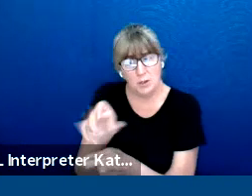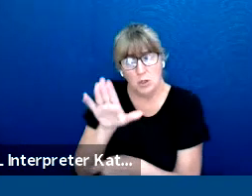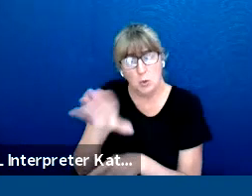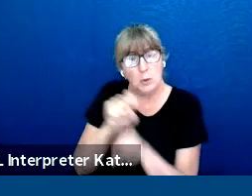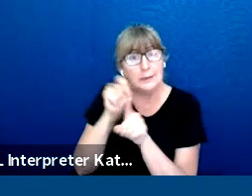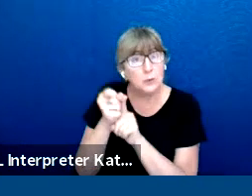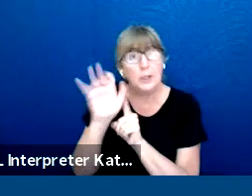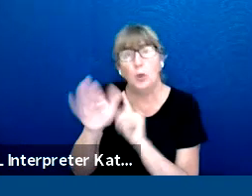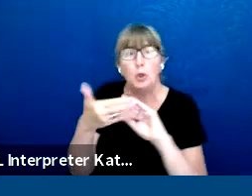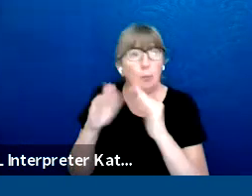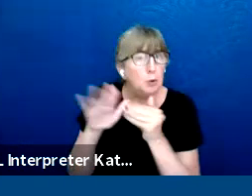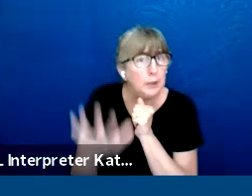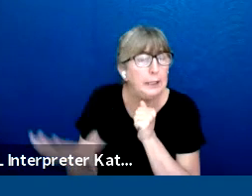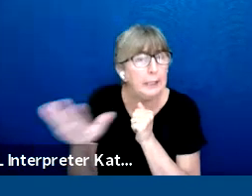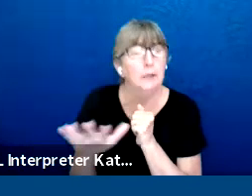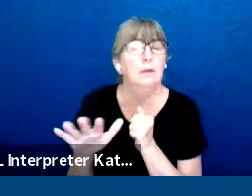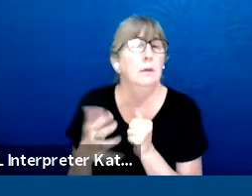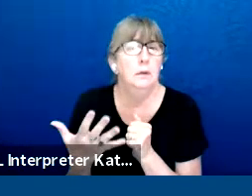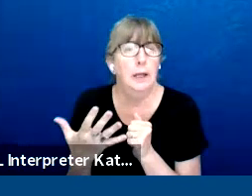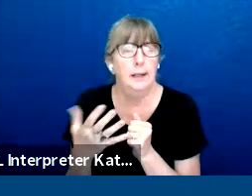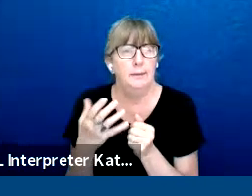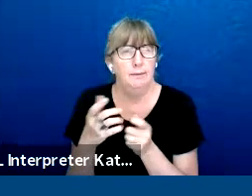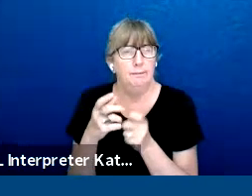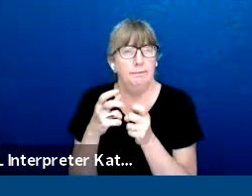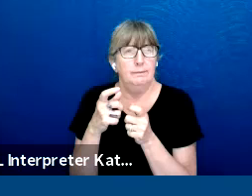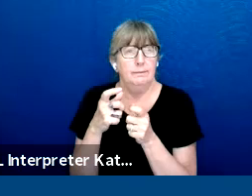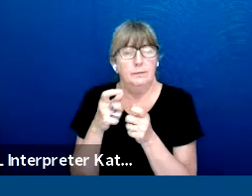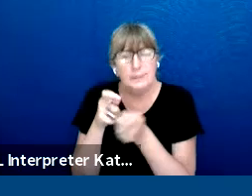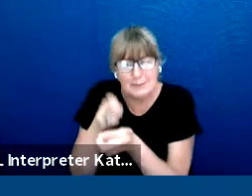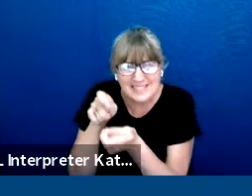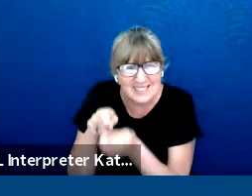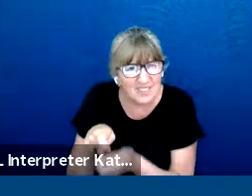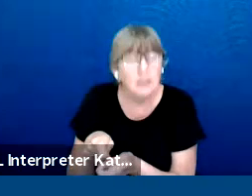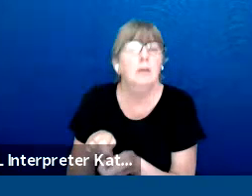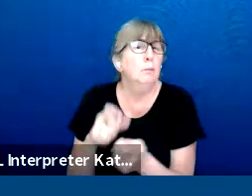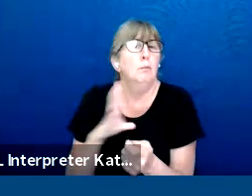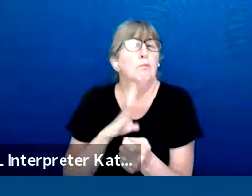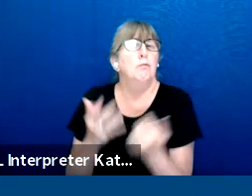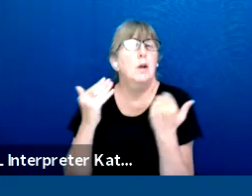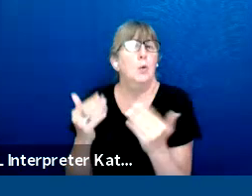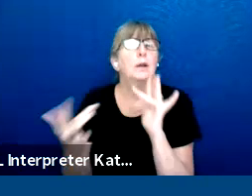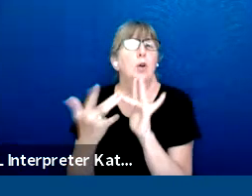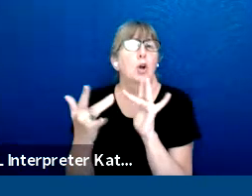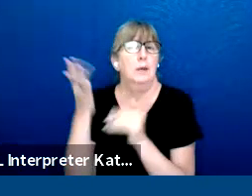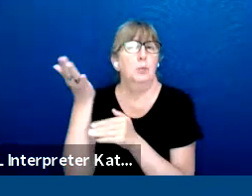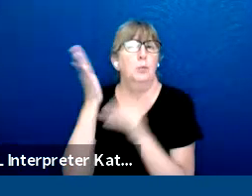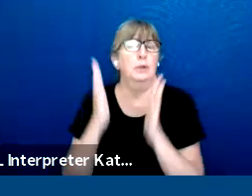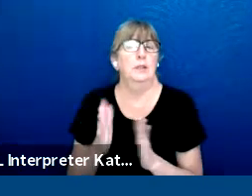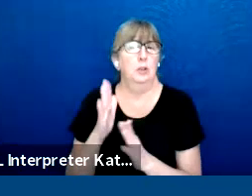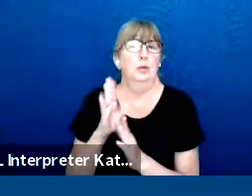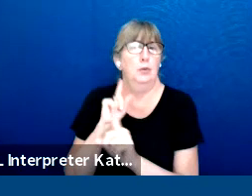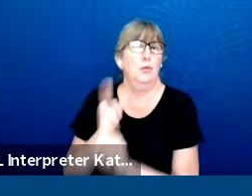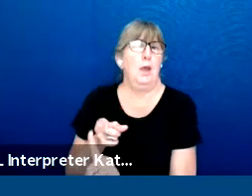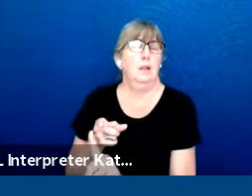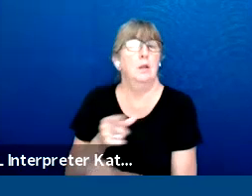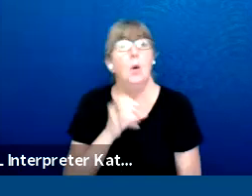own community, and it's a little bit more specific, feel free to reach out to them that way. Also, feel free to